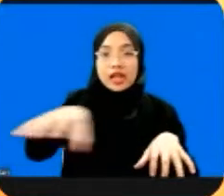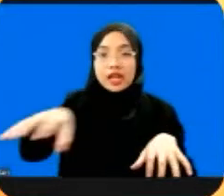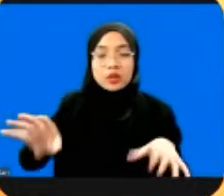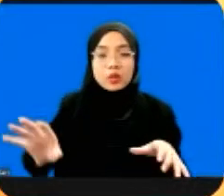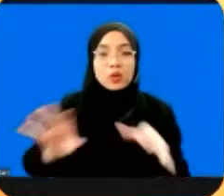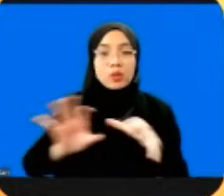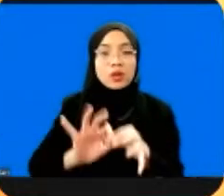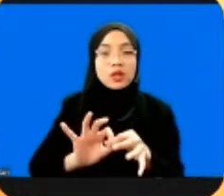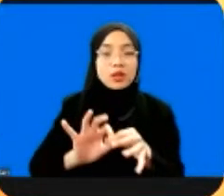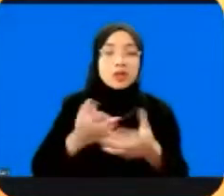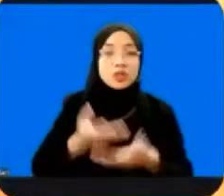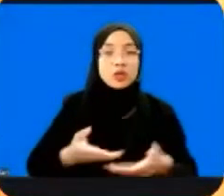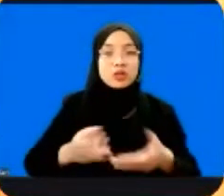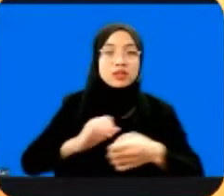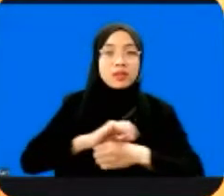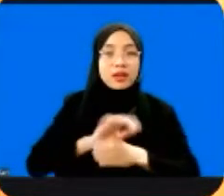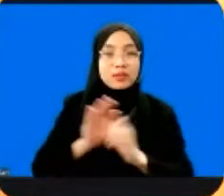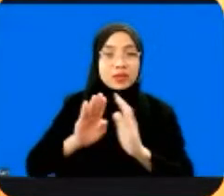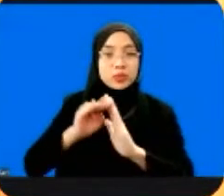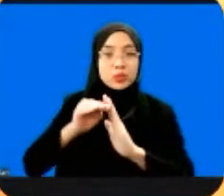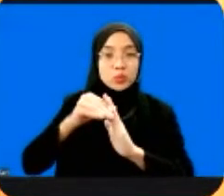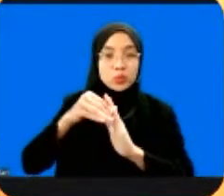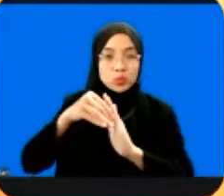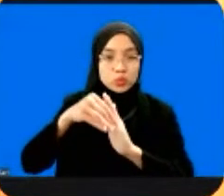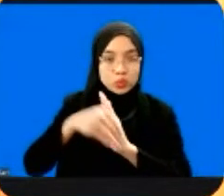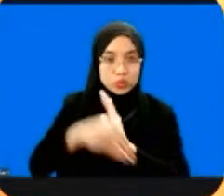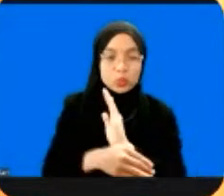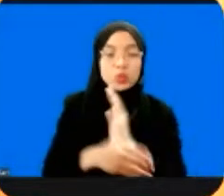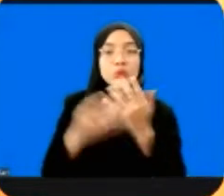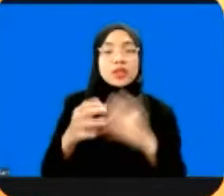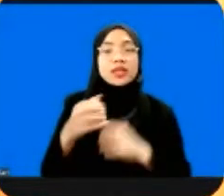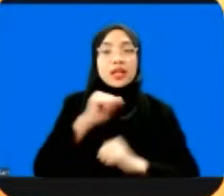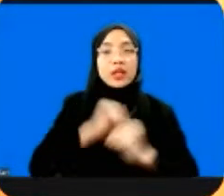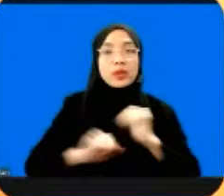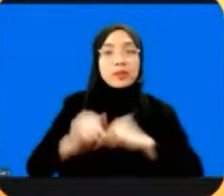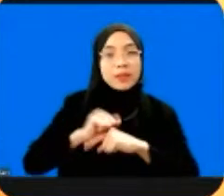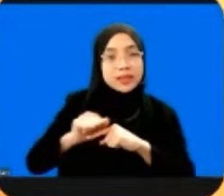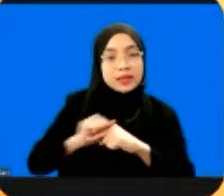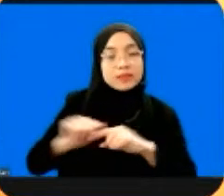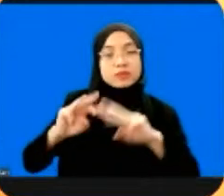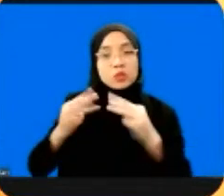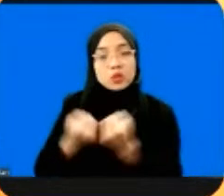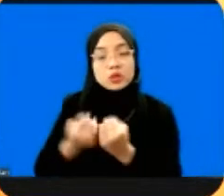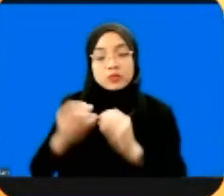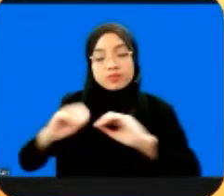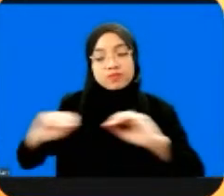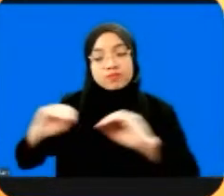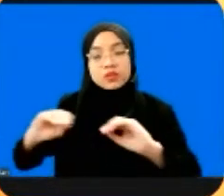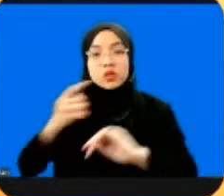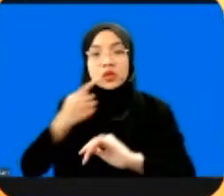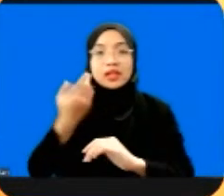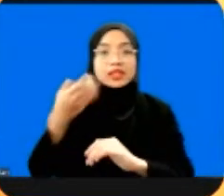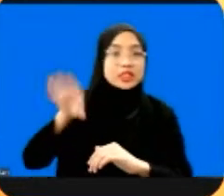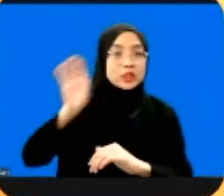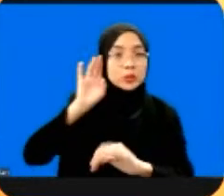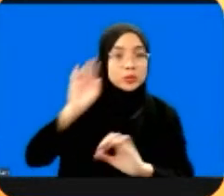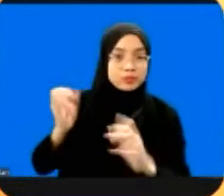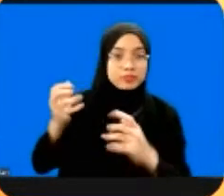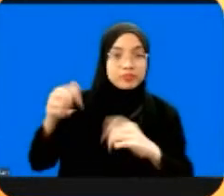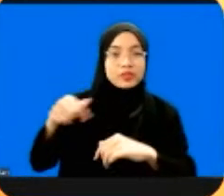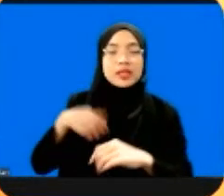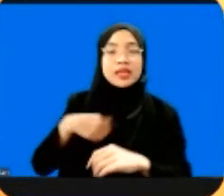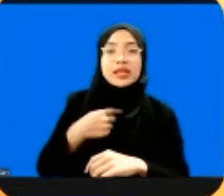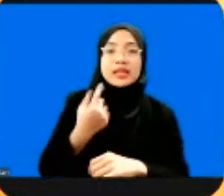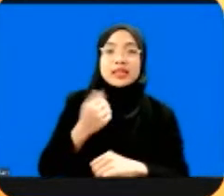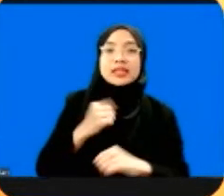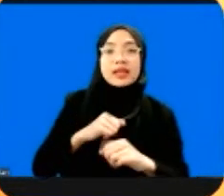conducted the hybrid workshop with this issue as well, with the several local campus. And the second C is the